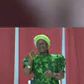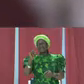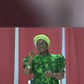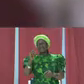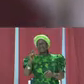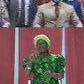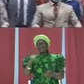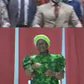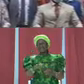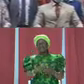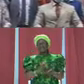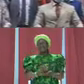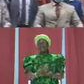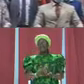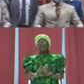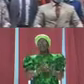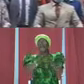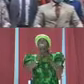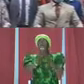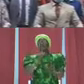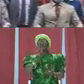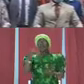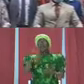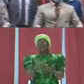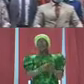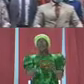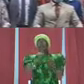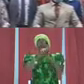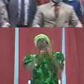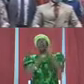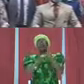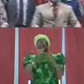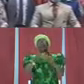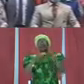"This cup is the New Testament in my blood.